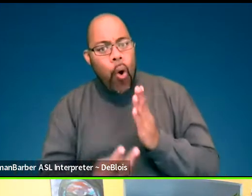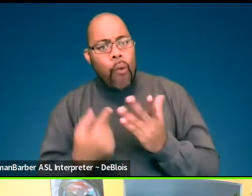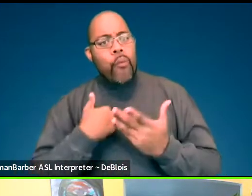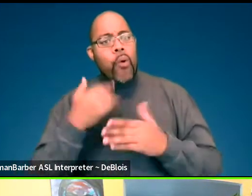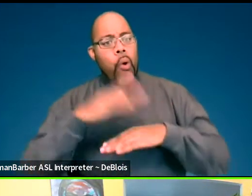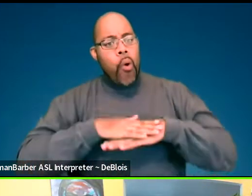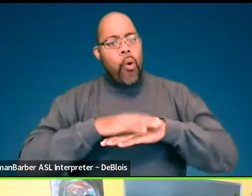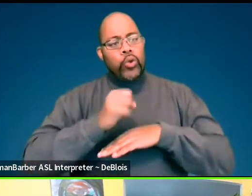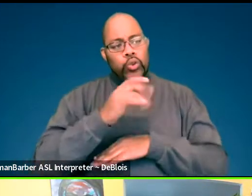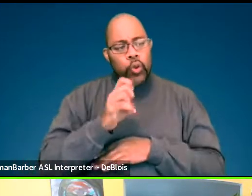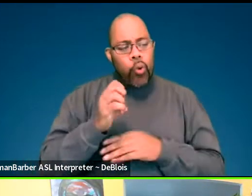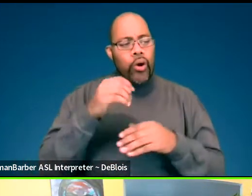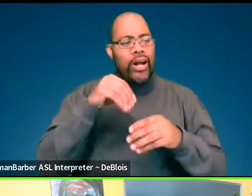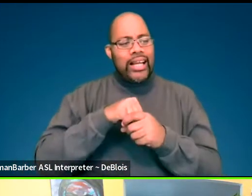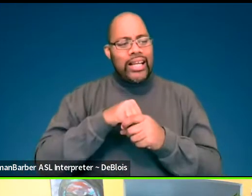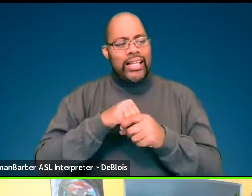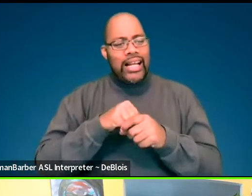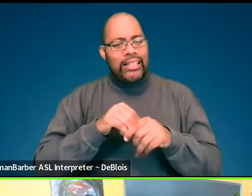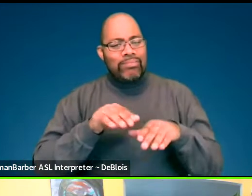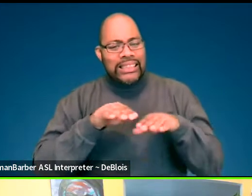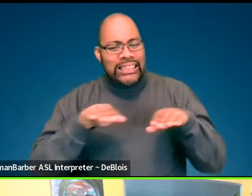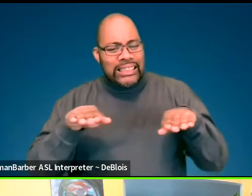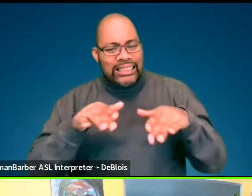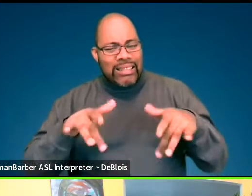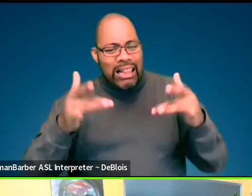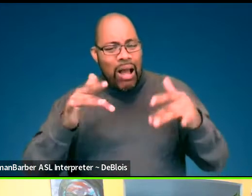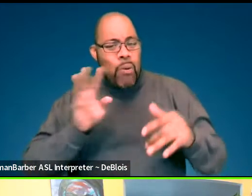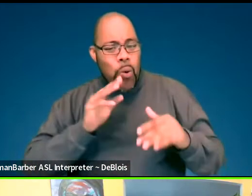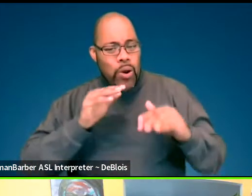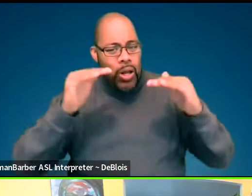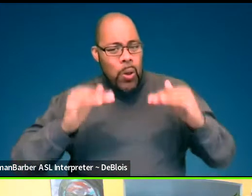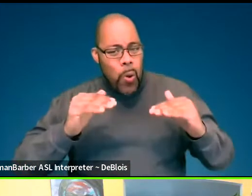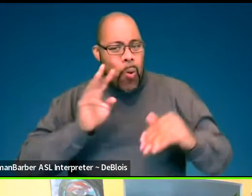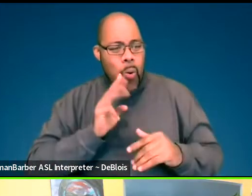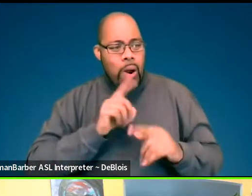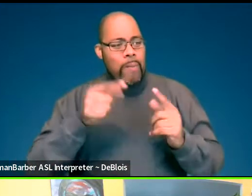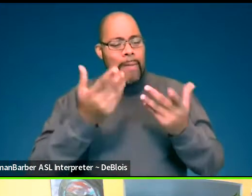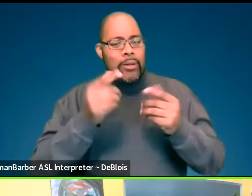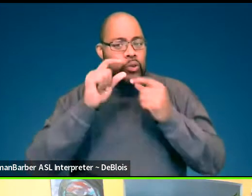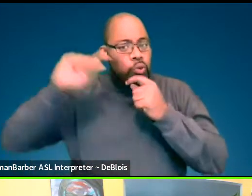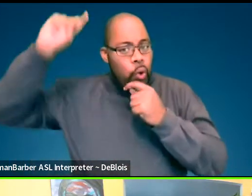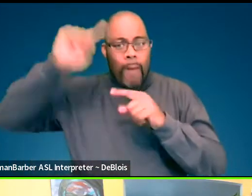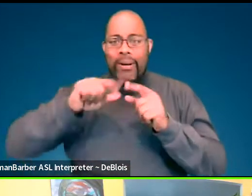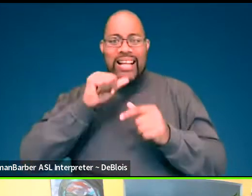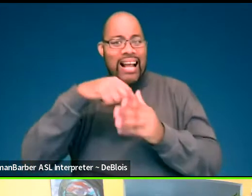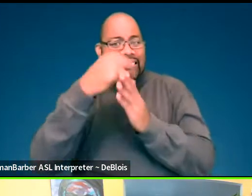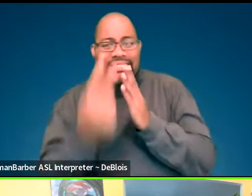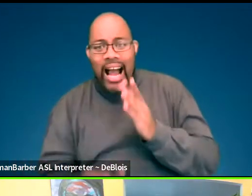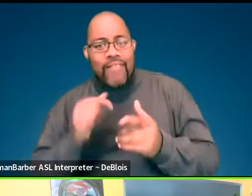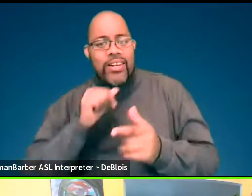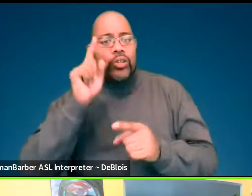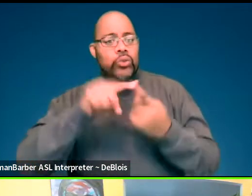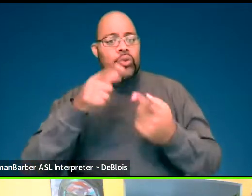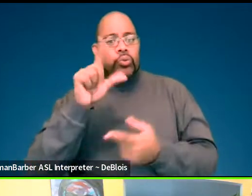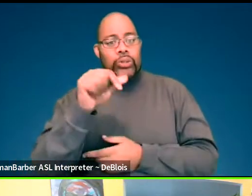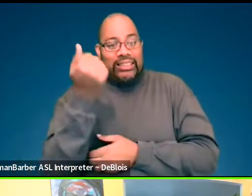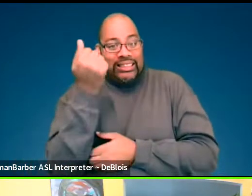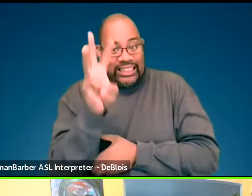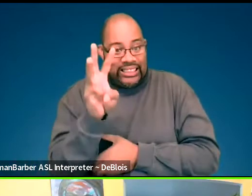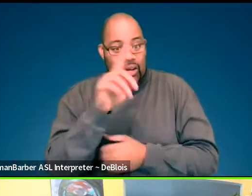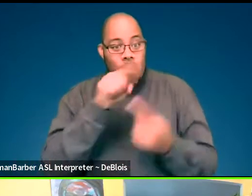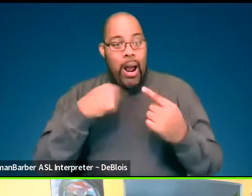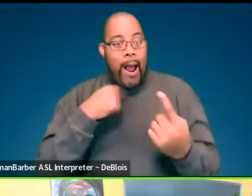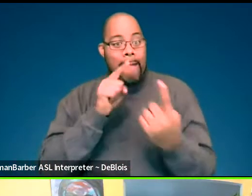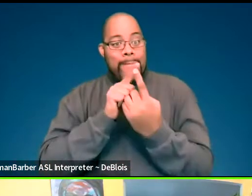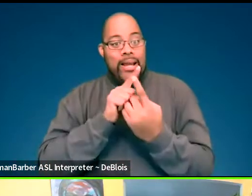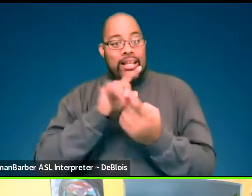the shore, we would be in shallow water, maybe we would go snorkeling, but it was never a thing to go diving. And it wasn't until 2016 when I met